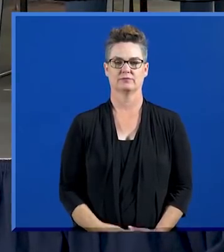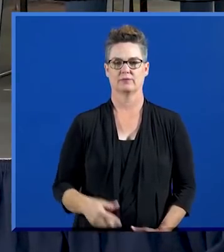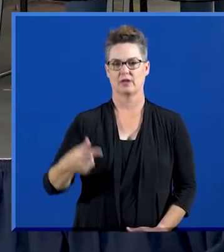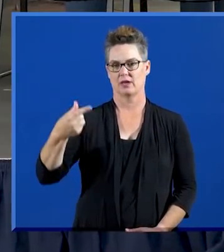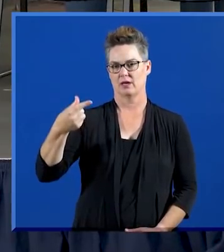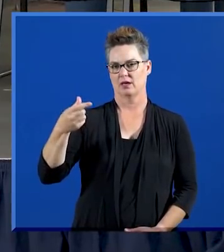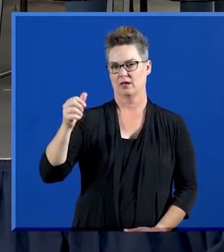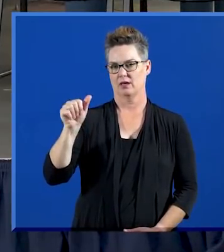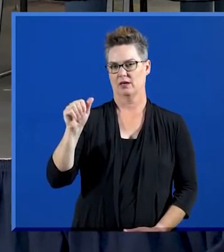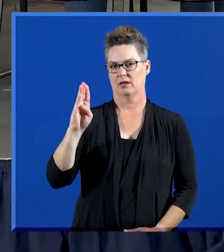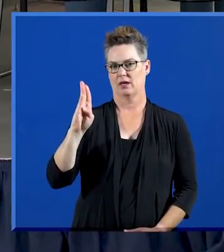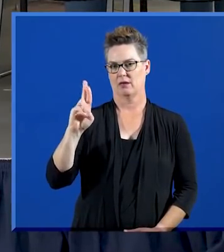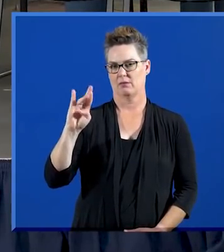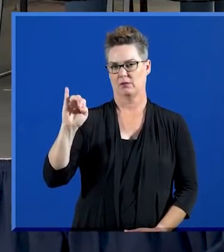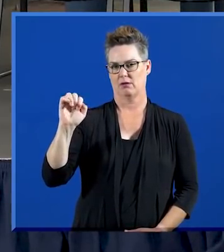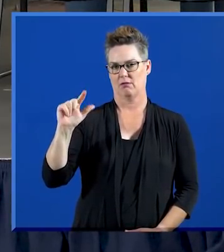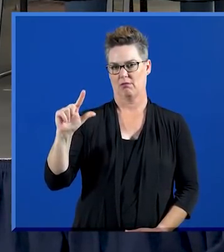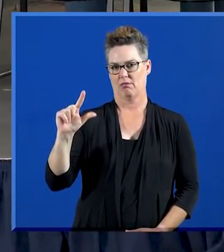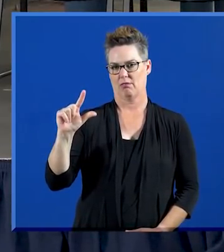Gabriel Olalde.